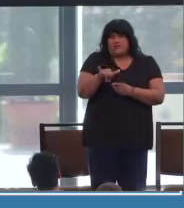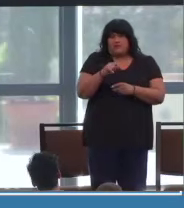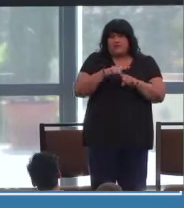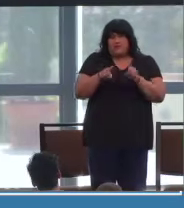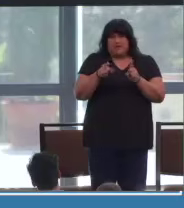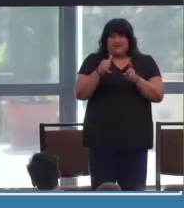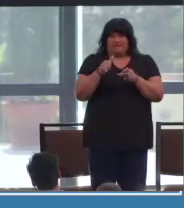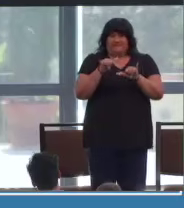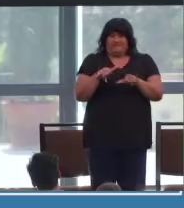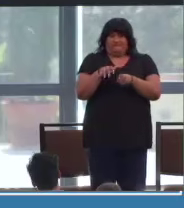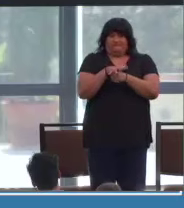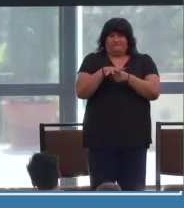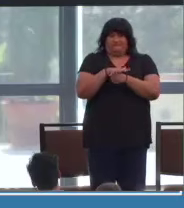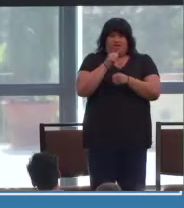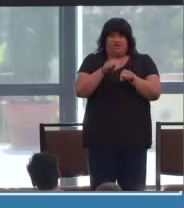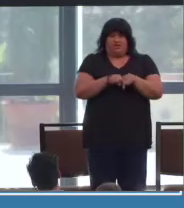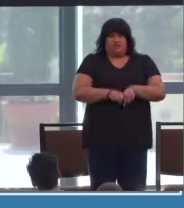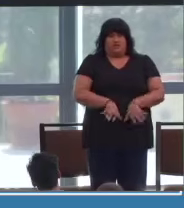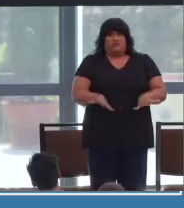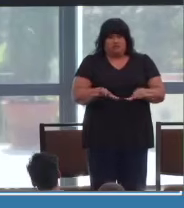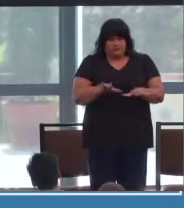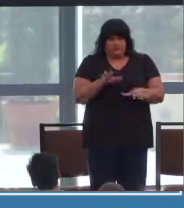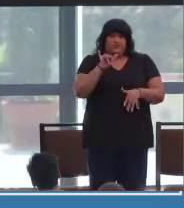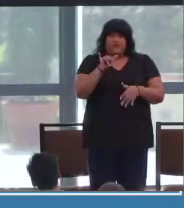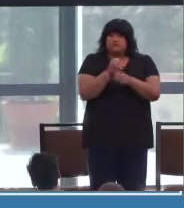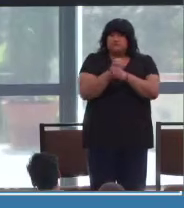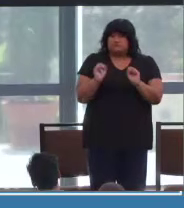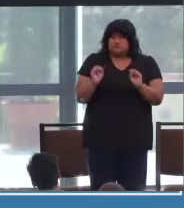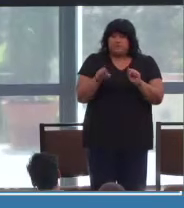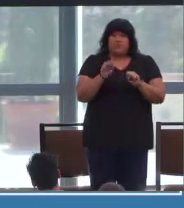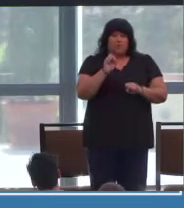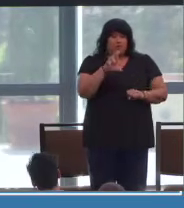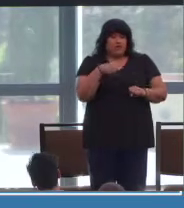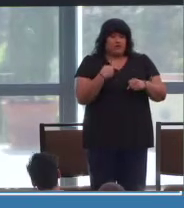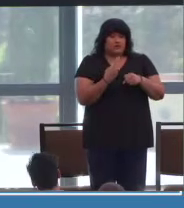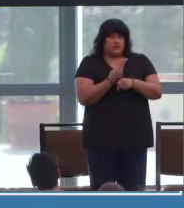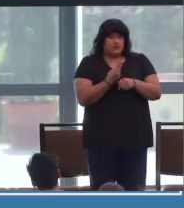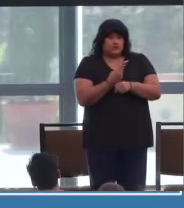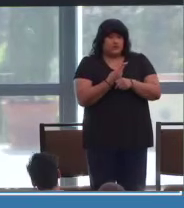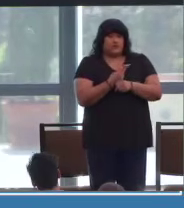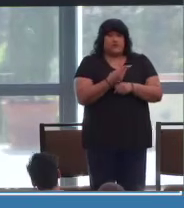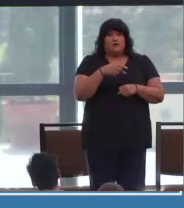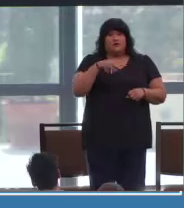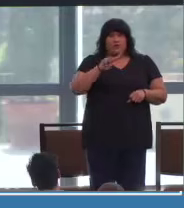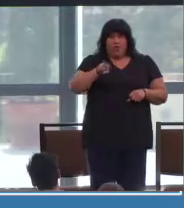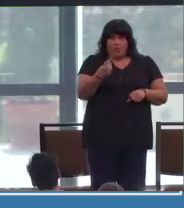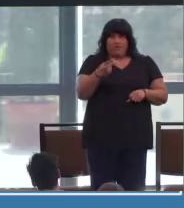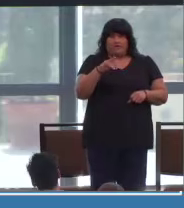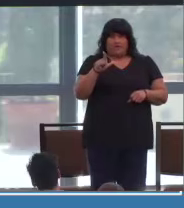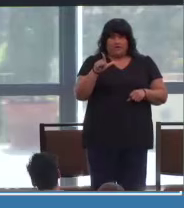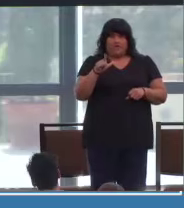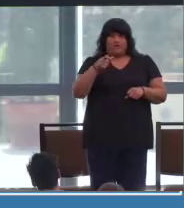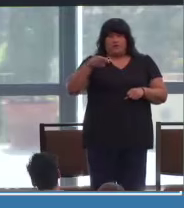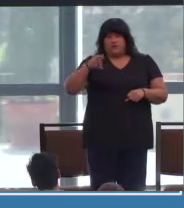stays localized. So those are considered safe. Or you can use a progestin-only pill as long as there's no